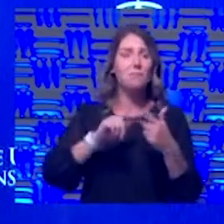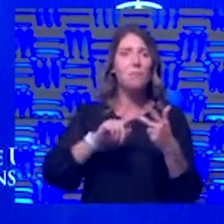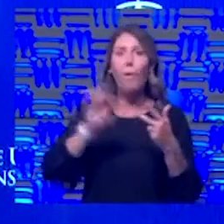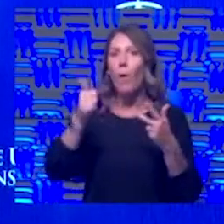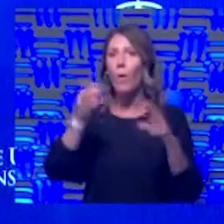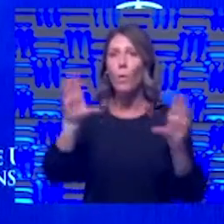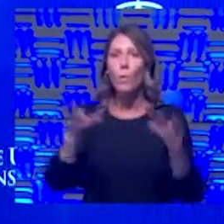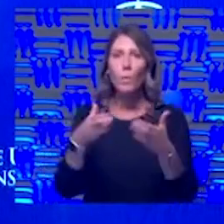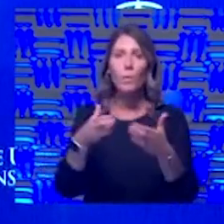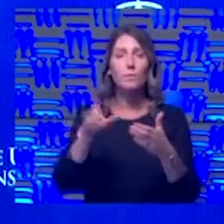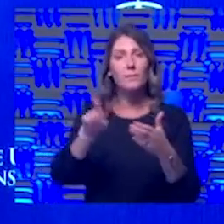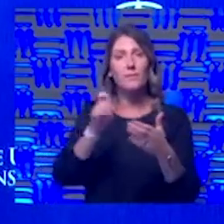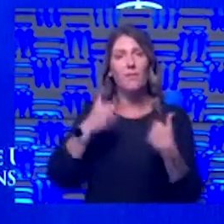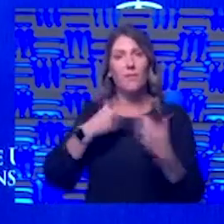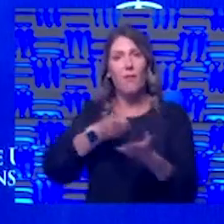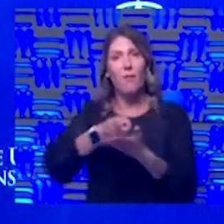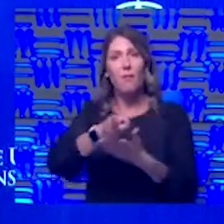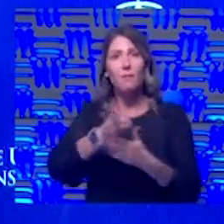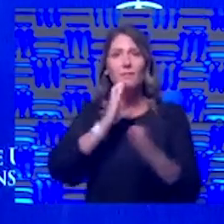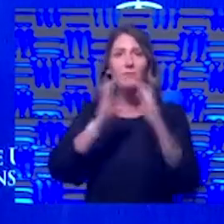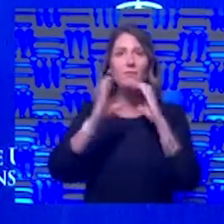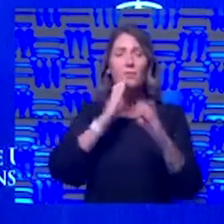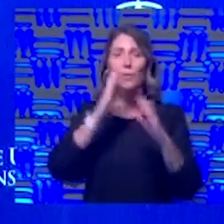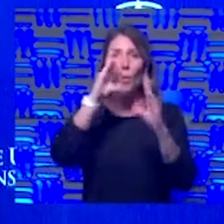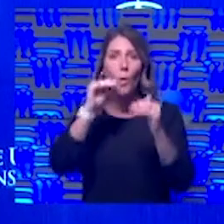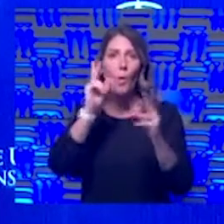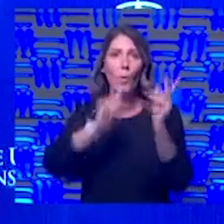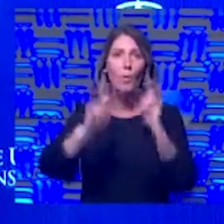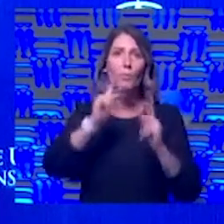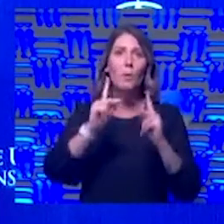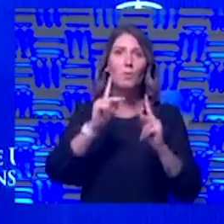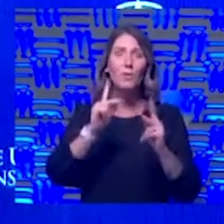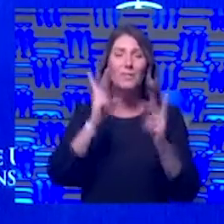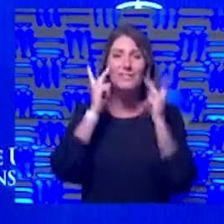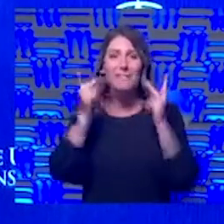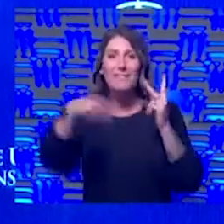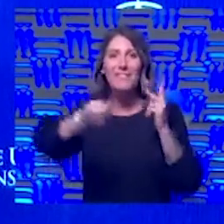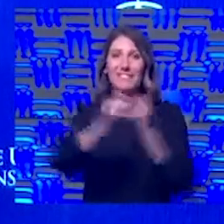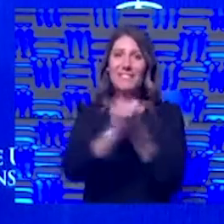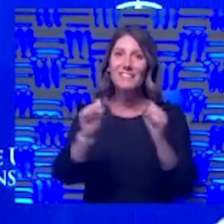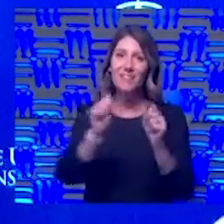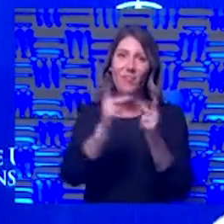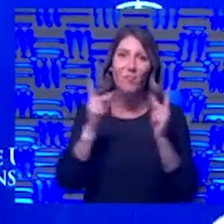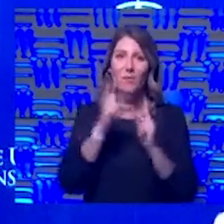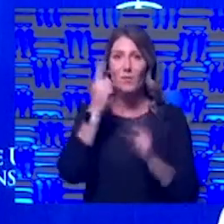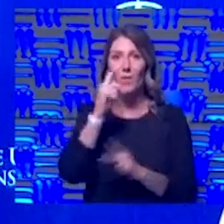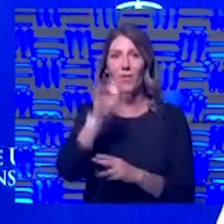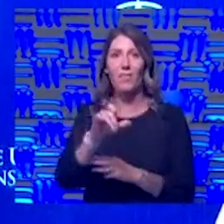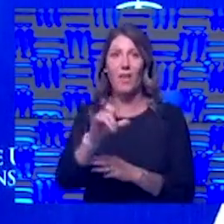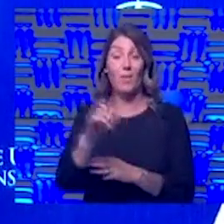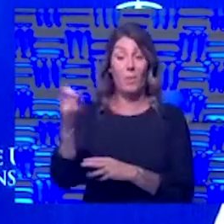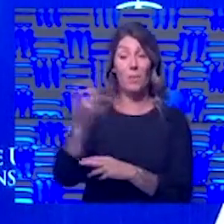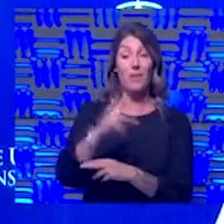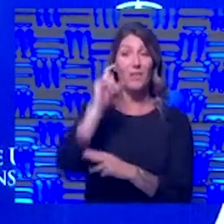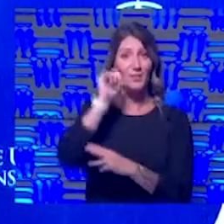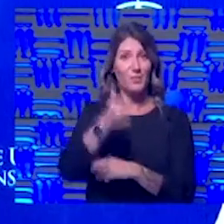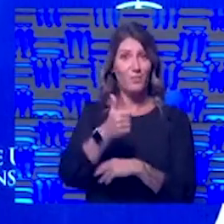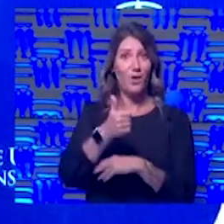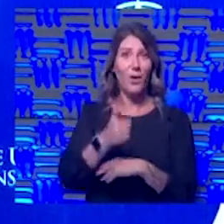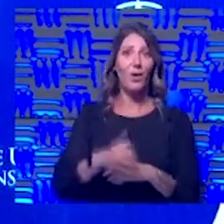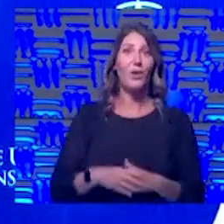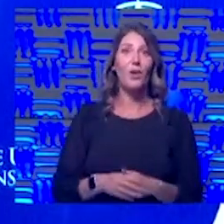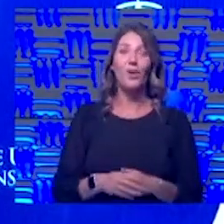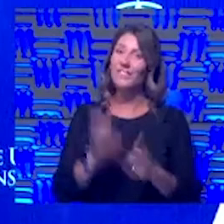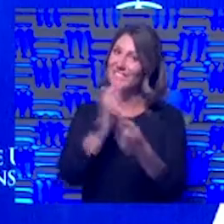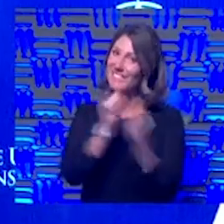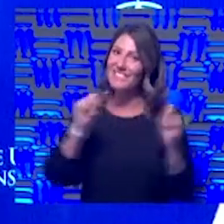should have honest conversations about, and we hope that folks view this as a safe place where they can do that. We'll be back here tomorrow. It